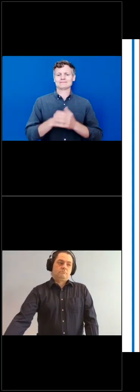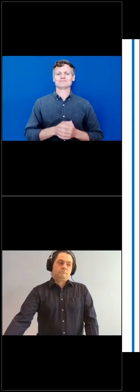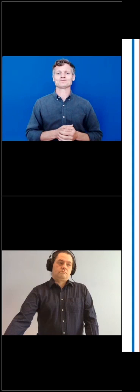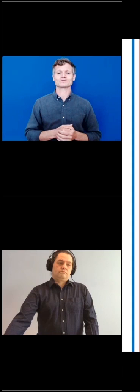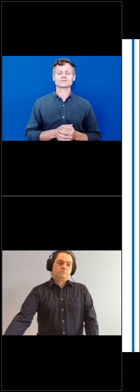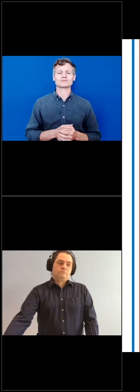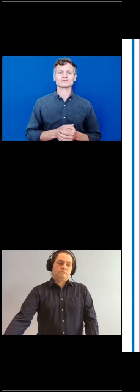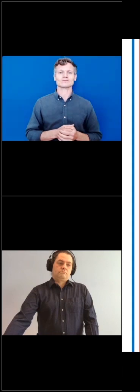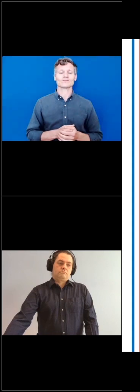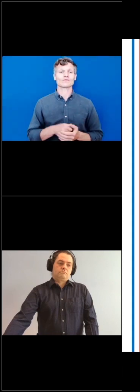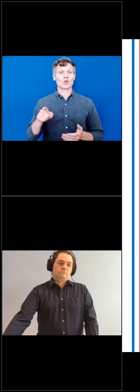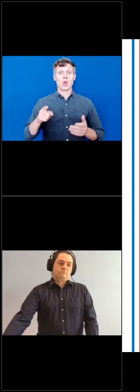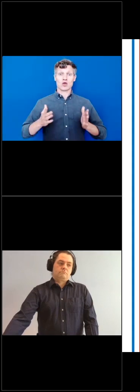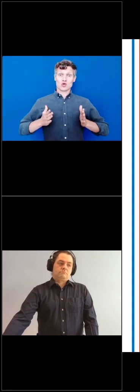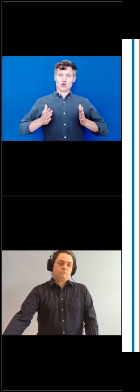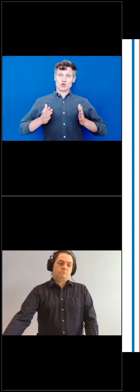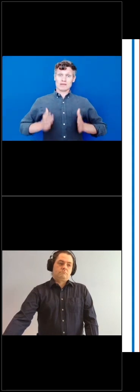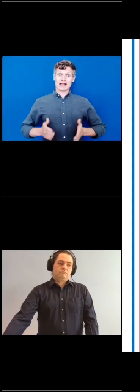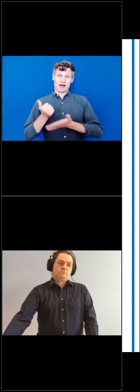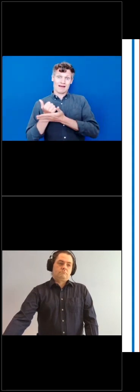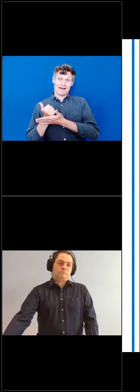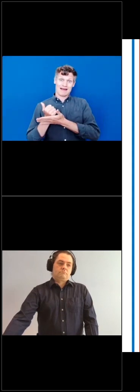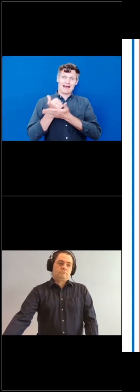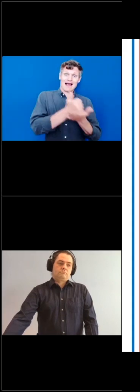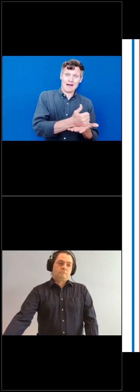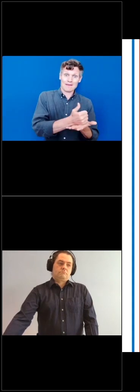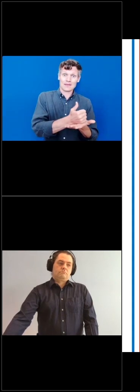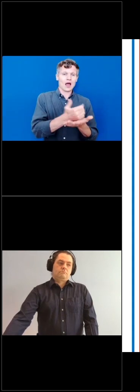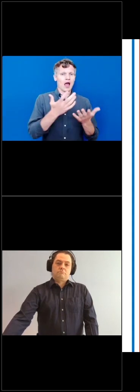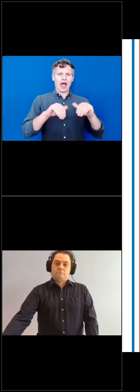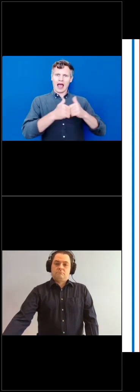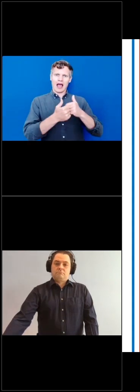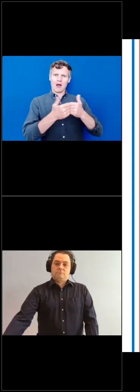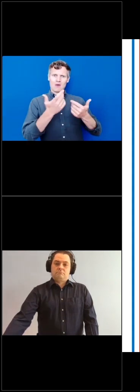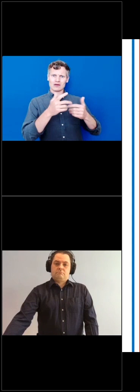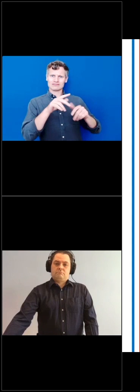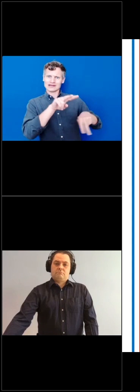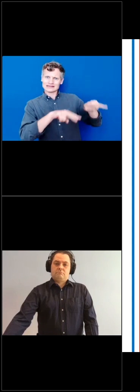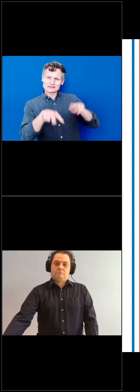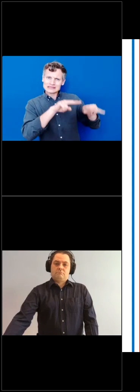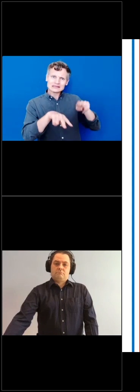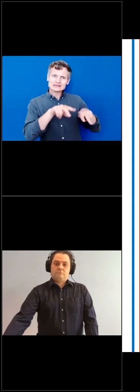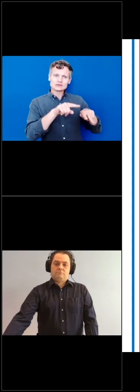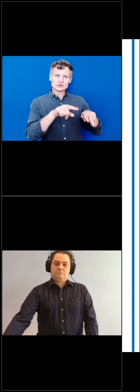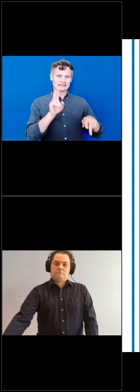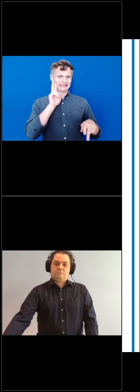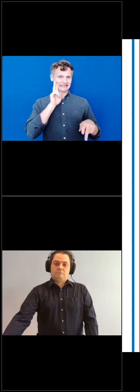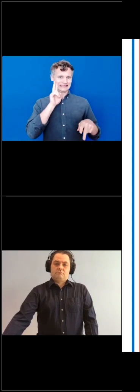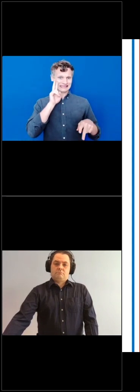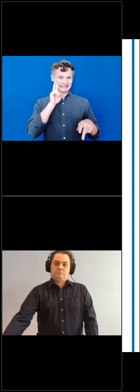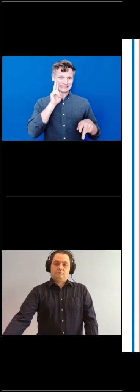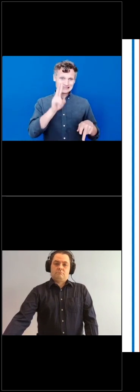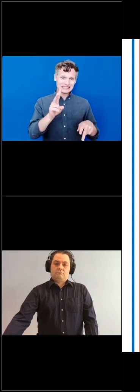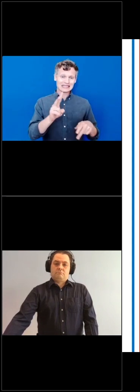settings. So we have seen that recent assessments, for example, in Syria, showed up to 30% prevalence rates, as well